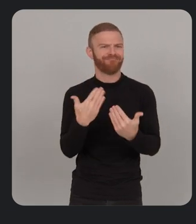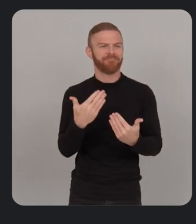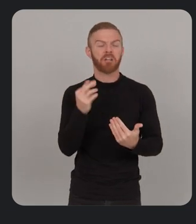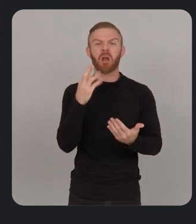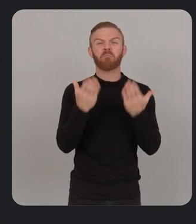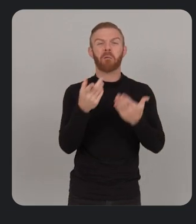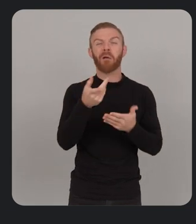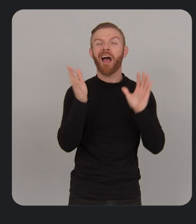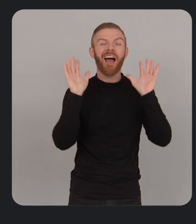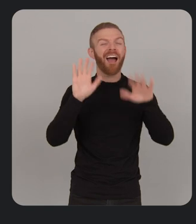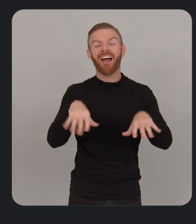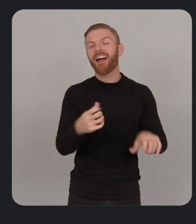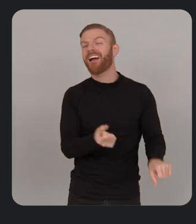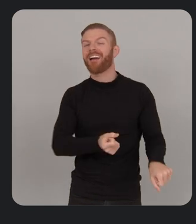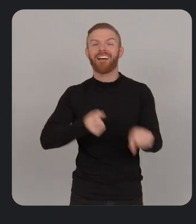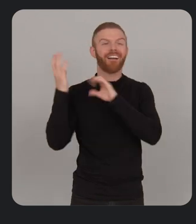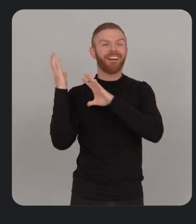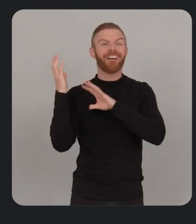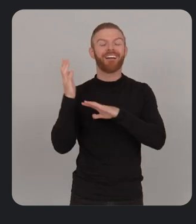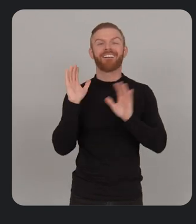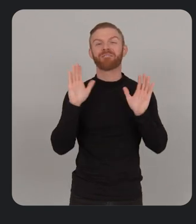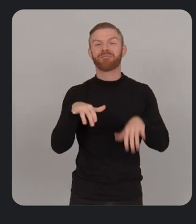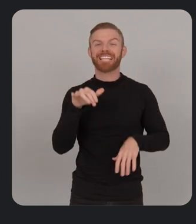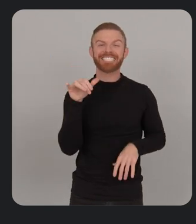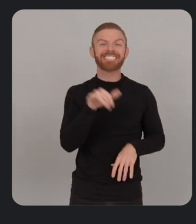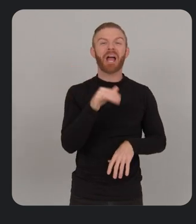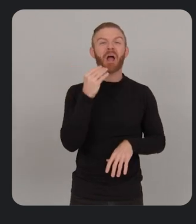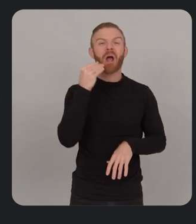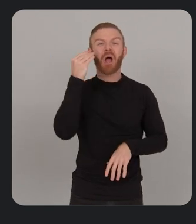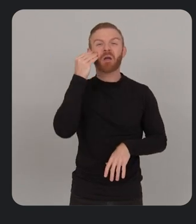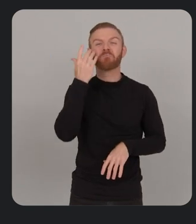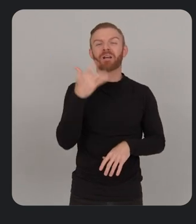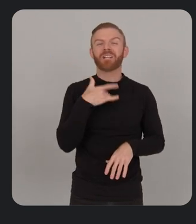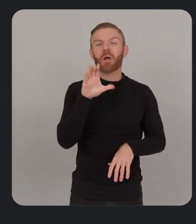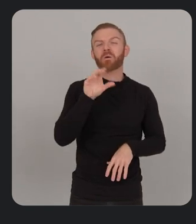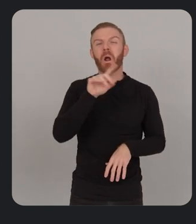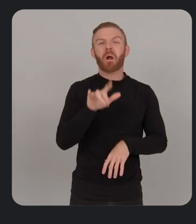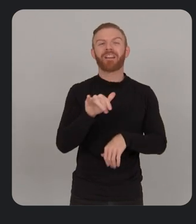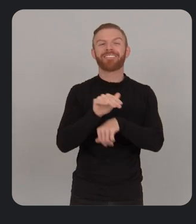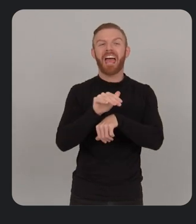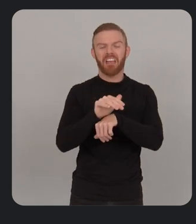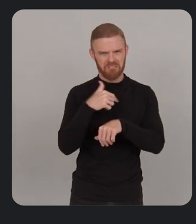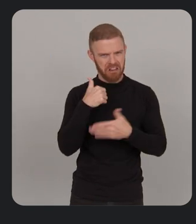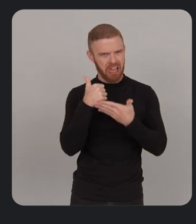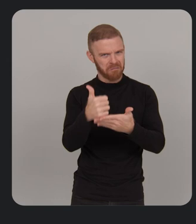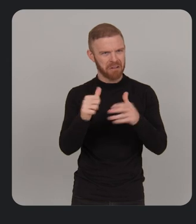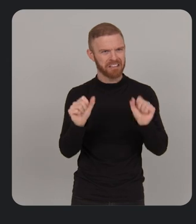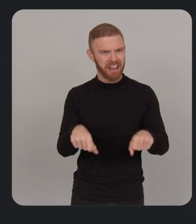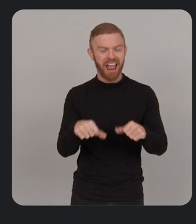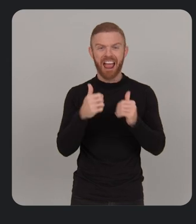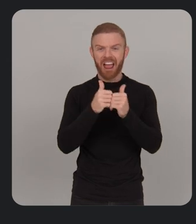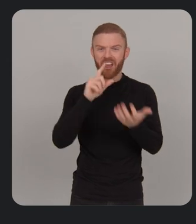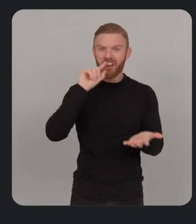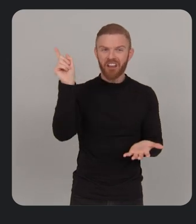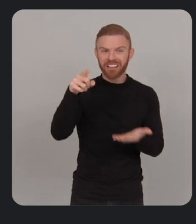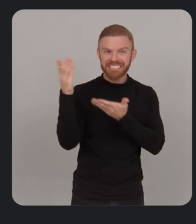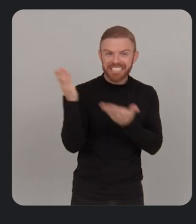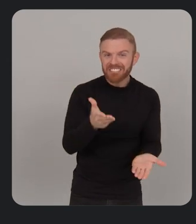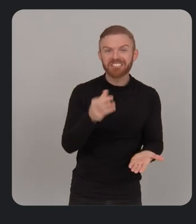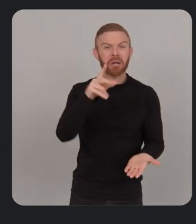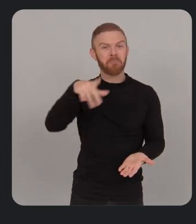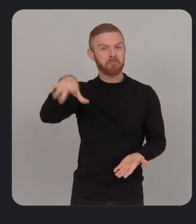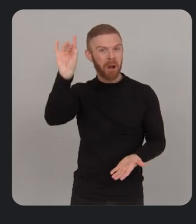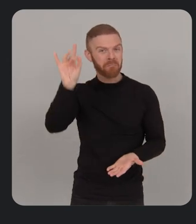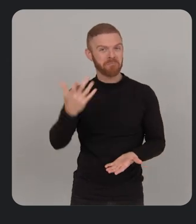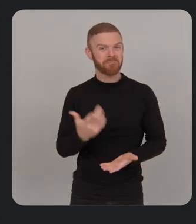Or maybe you want to scratch all that and just have a cozy night in. We can help with that too. Simply order delivery or takeout.